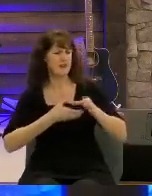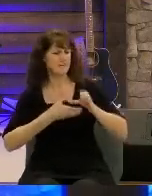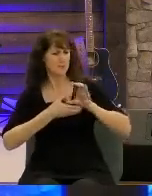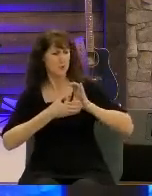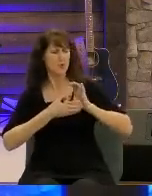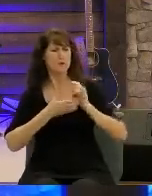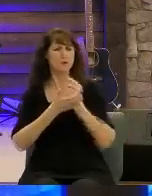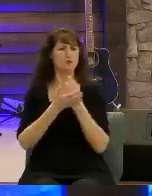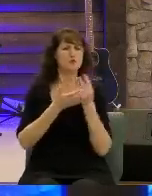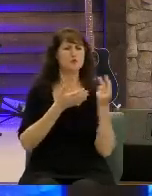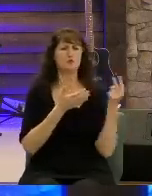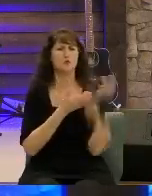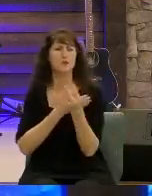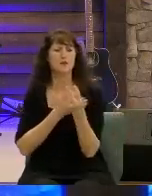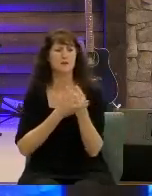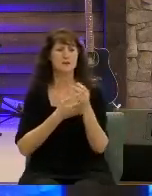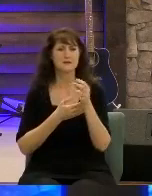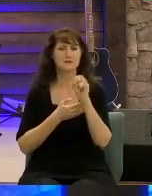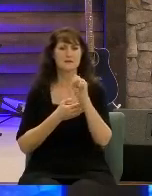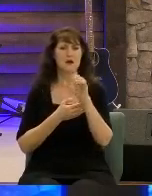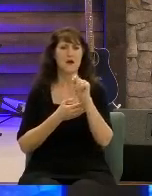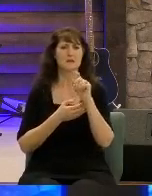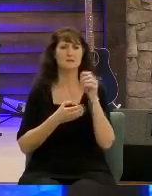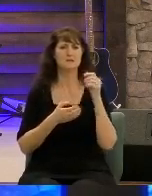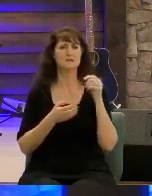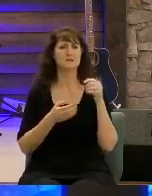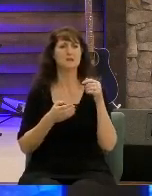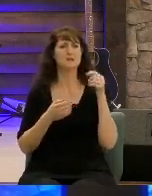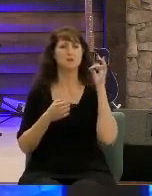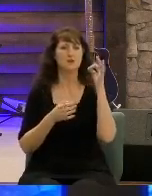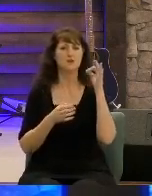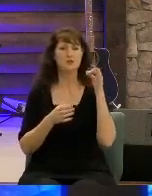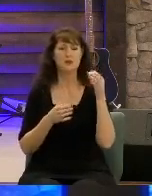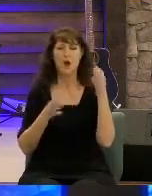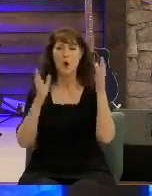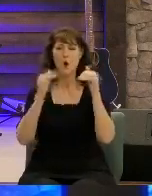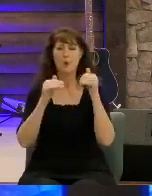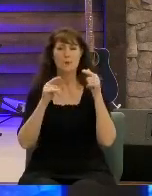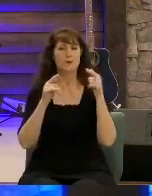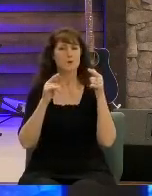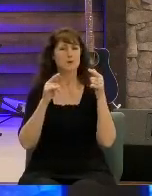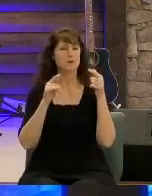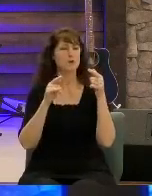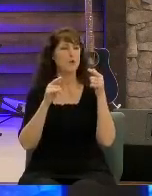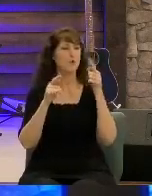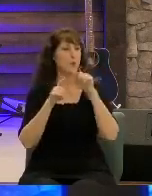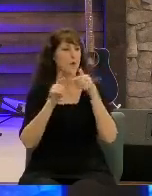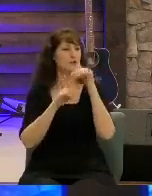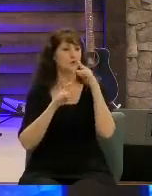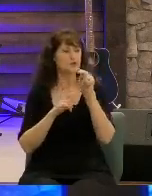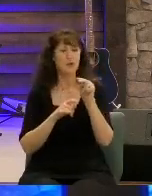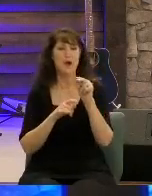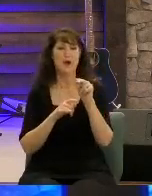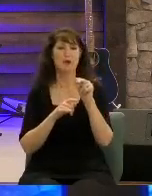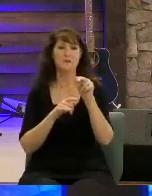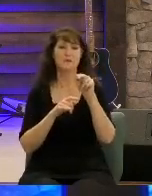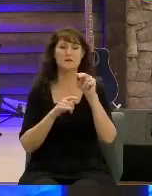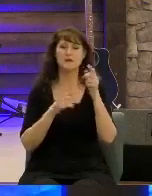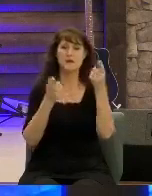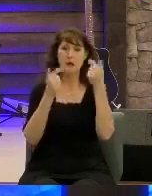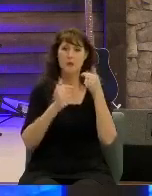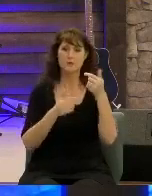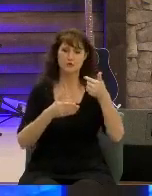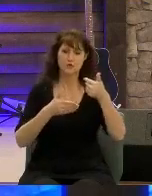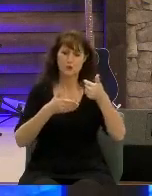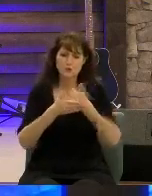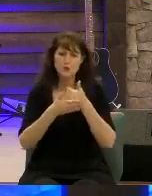when Scott Smith is speaking. And I hope you'll be infused when our brother John Jenkins comes to a new church. A new